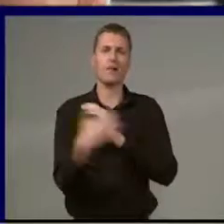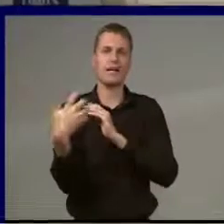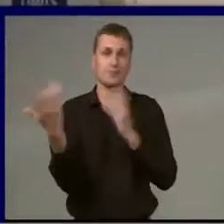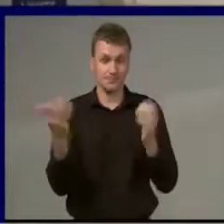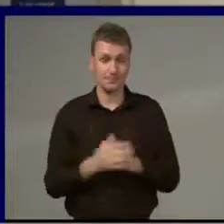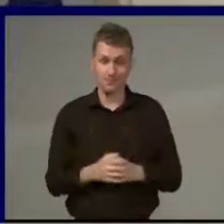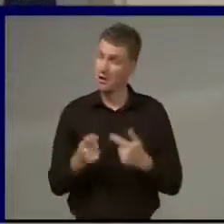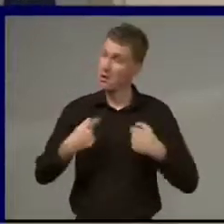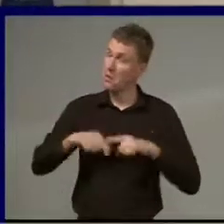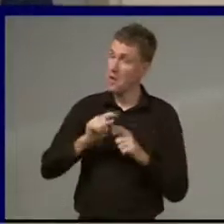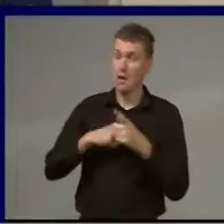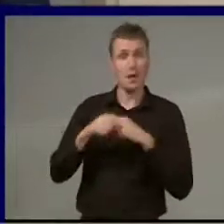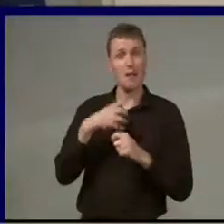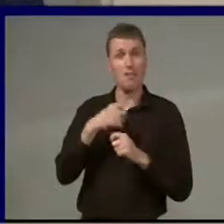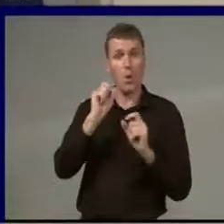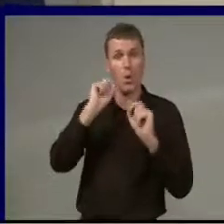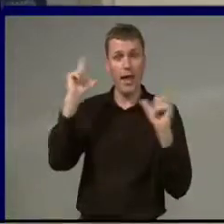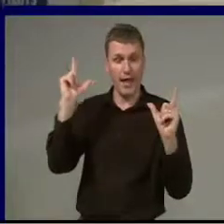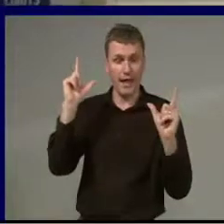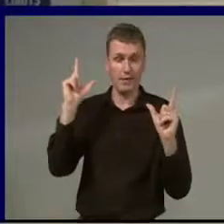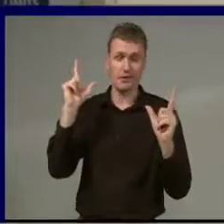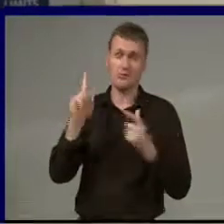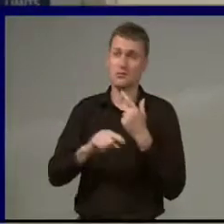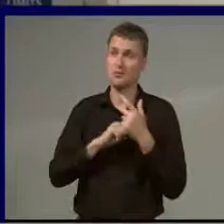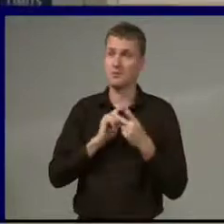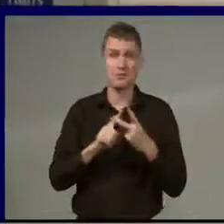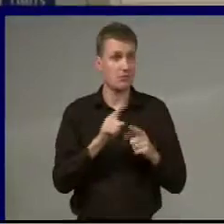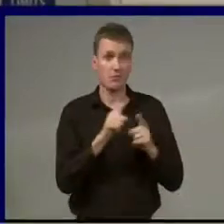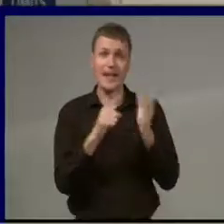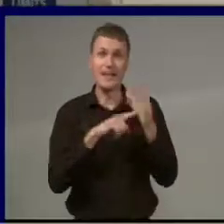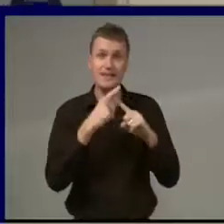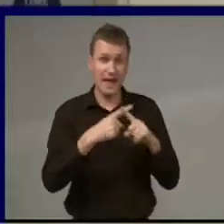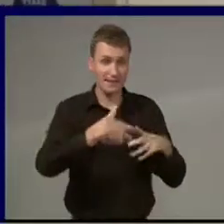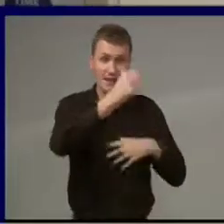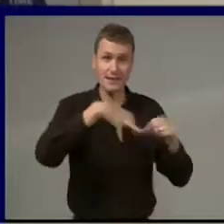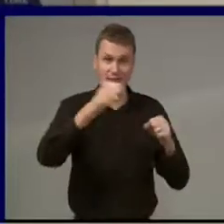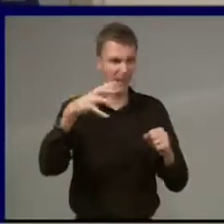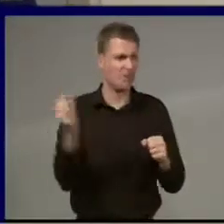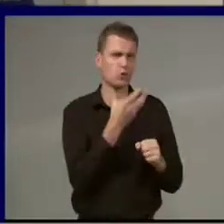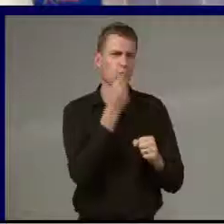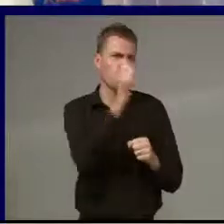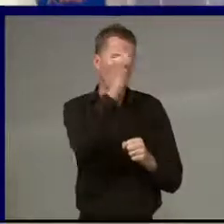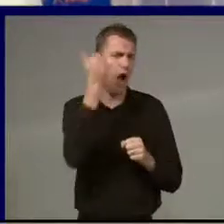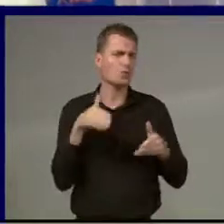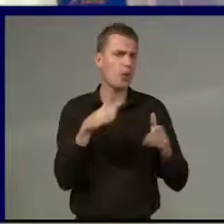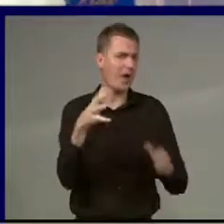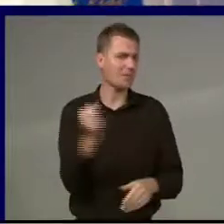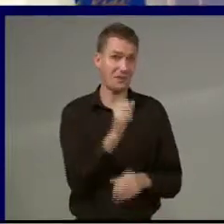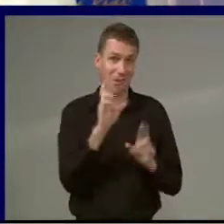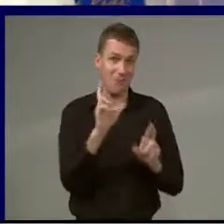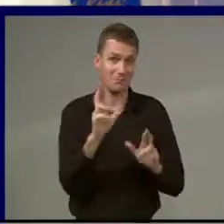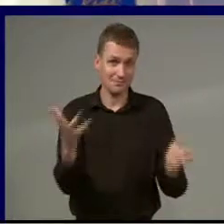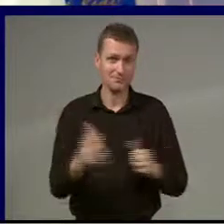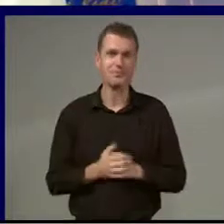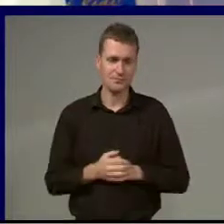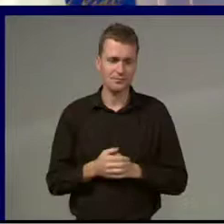aware. They tax us, so they must use the money wisely. Hopefully. A spokesperson for